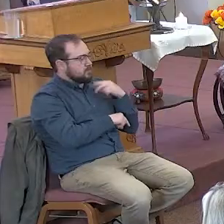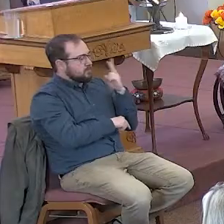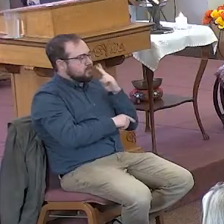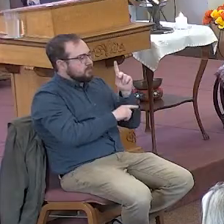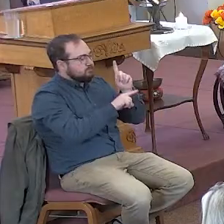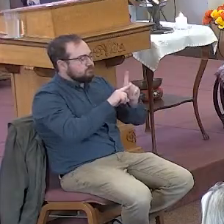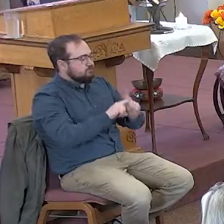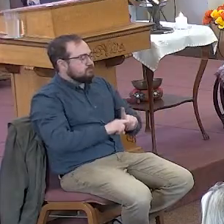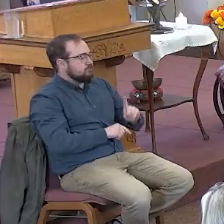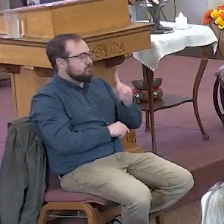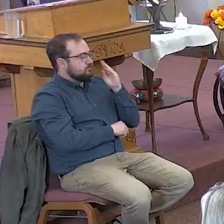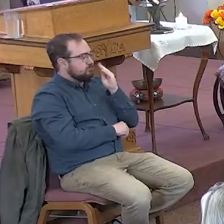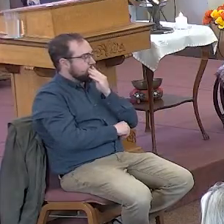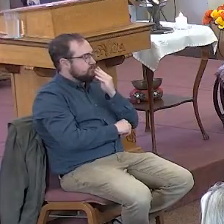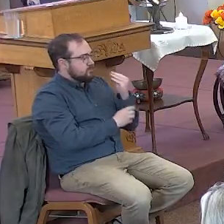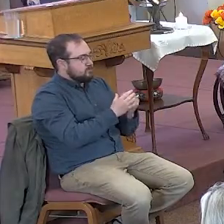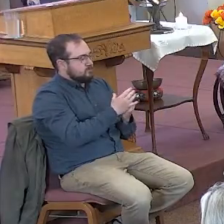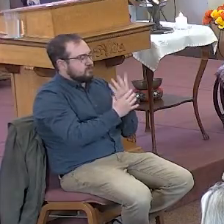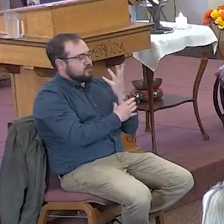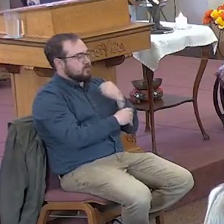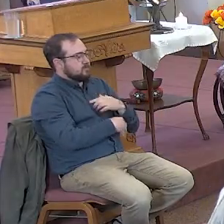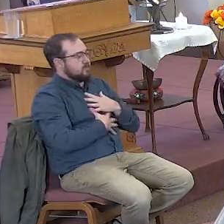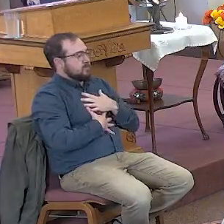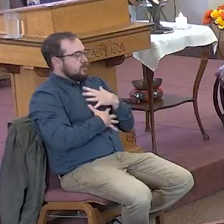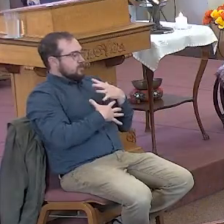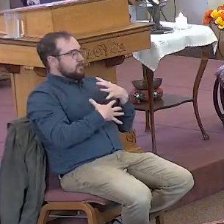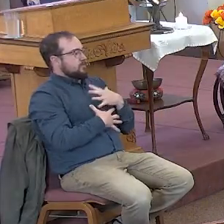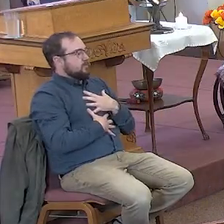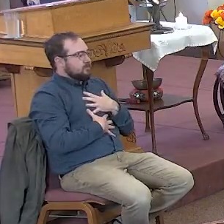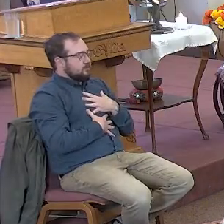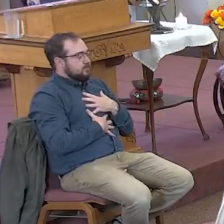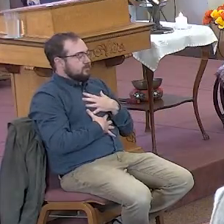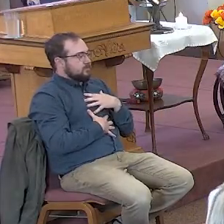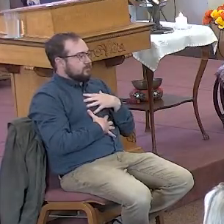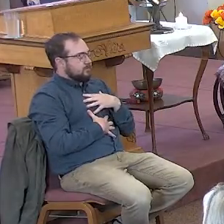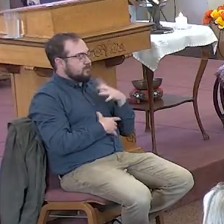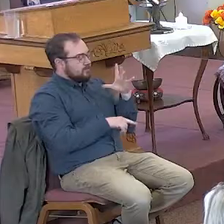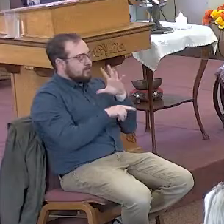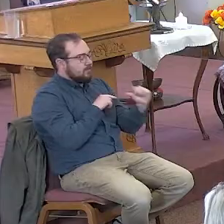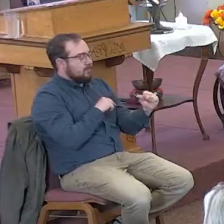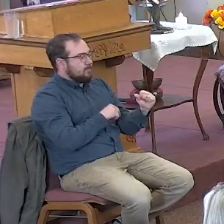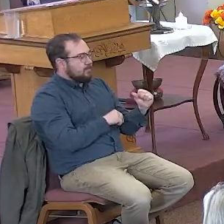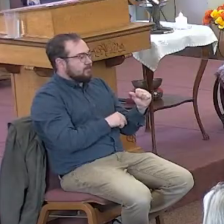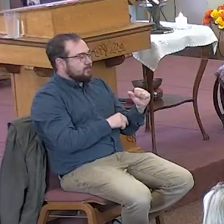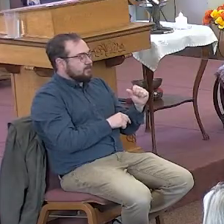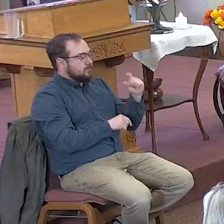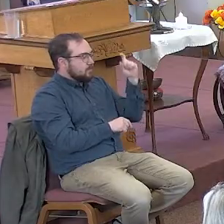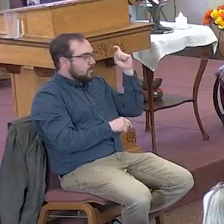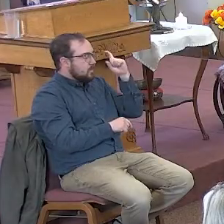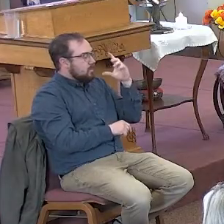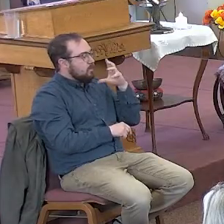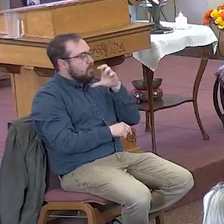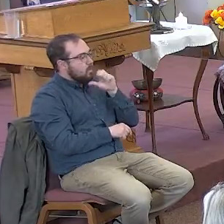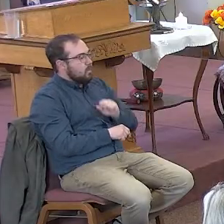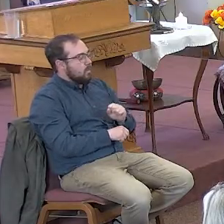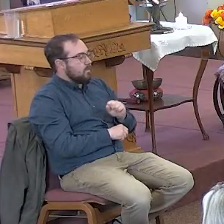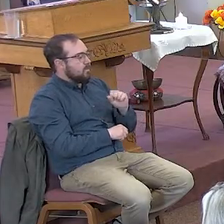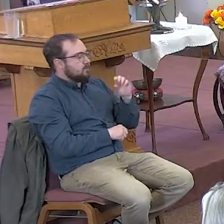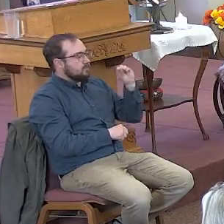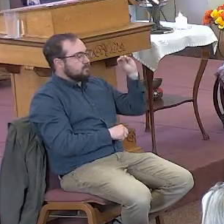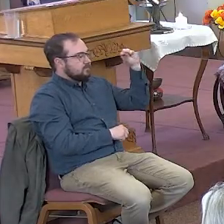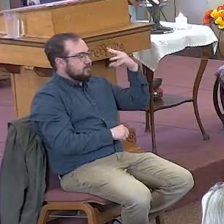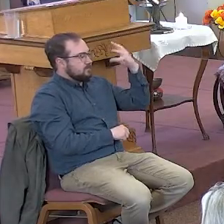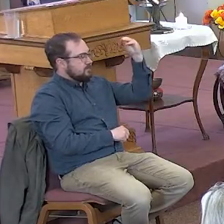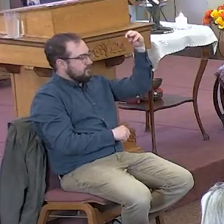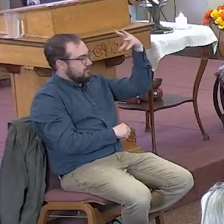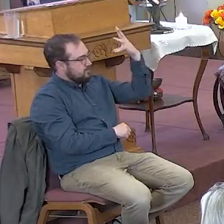different flowers blooming. She gasped in wonder and awe. The wise old sunflower growing in the yard nearby